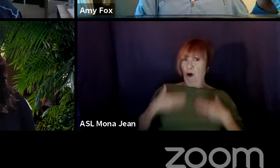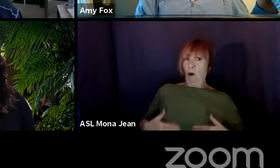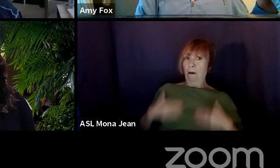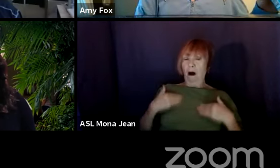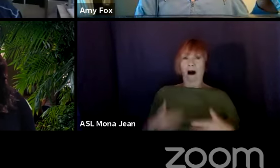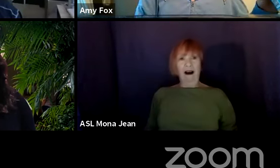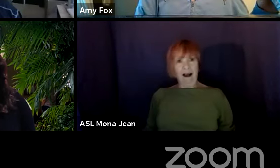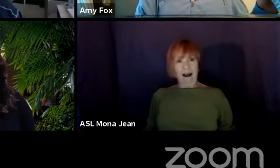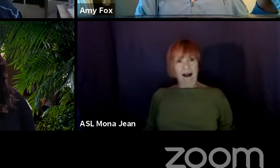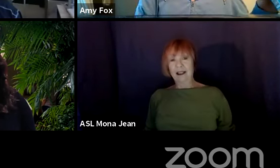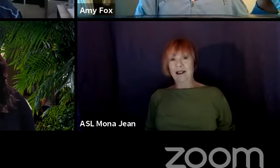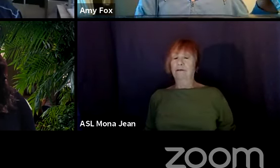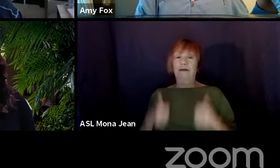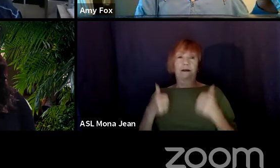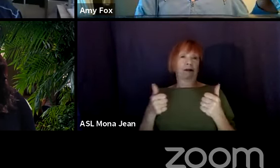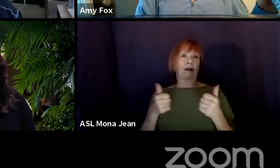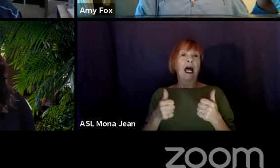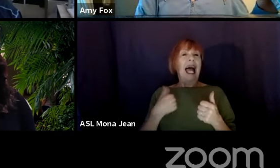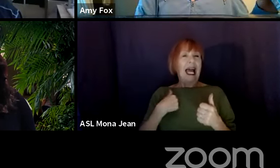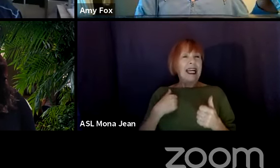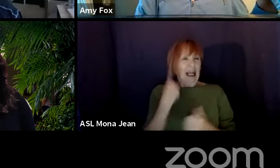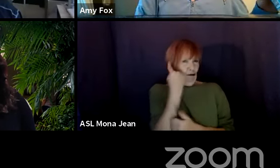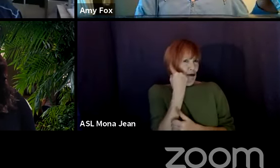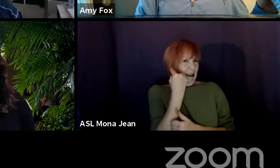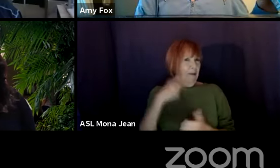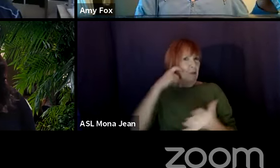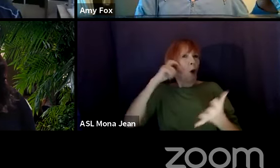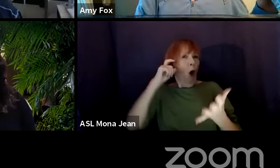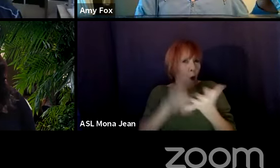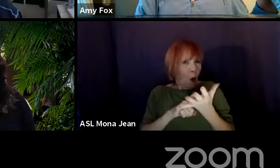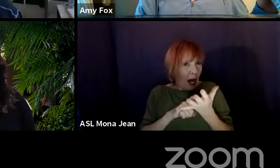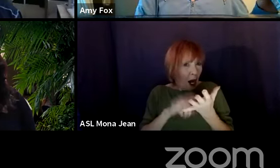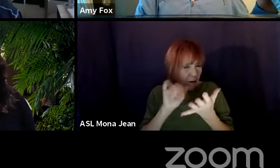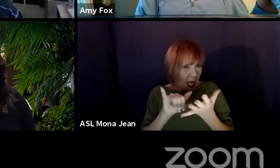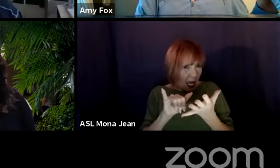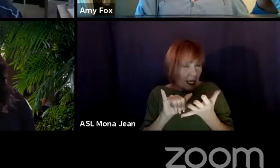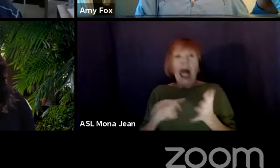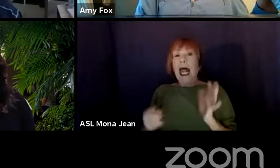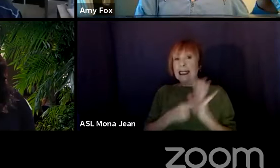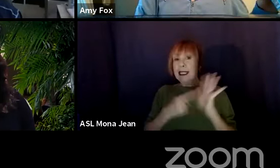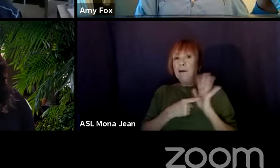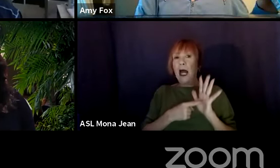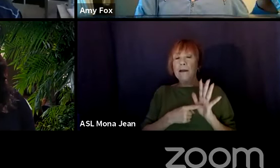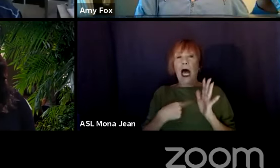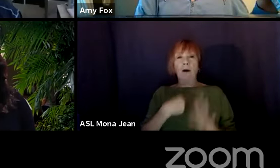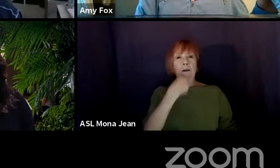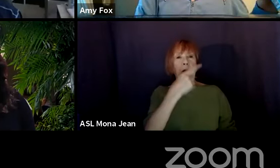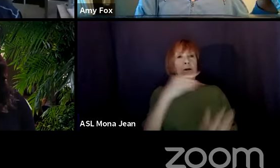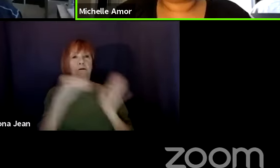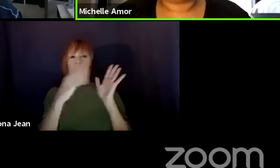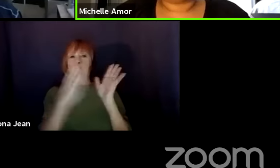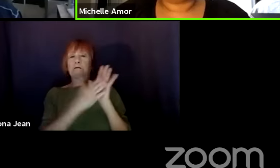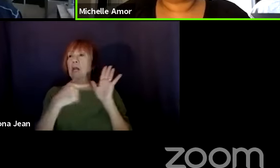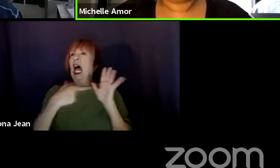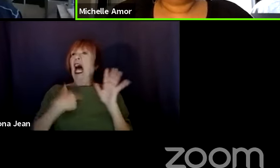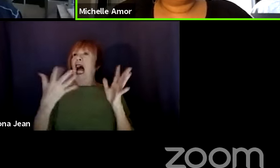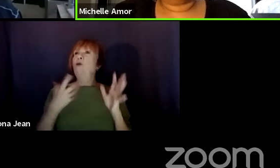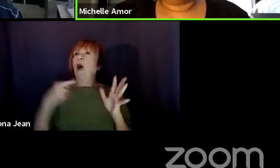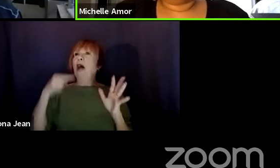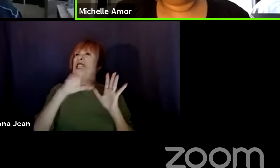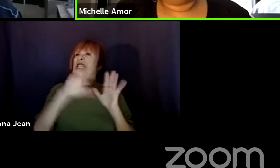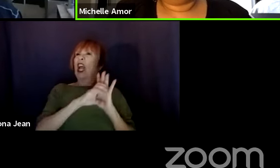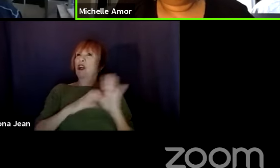aware of that lately and making sure that I state it. Sometimes I'll just state it because I'm like, I want this character to be full figured,